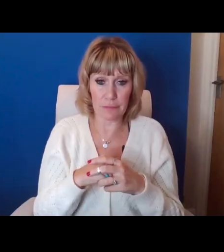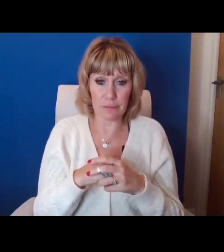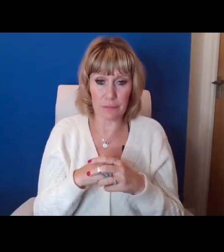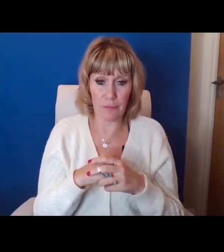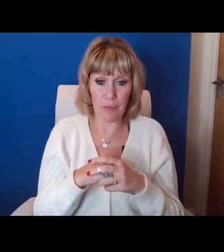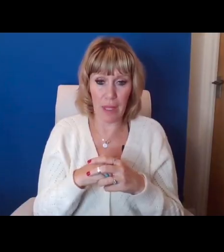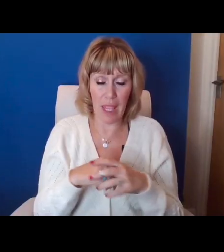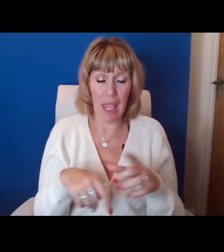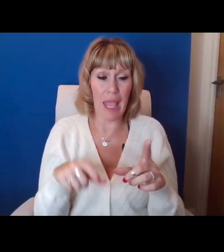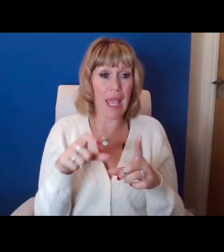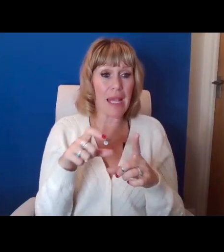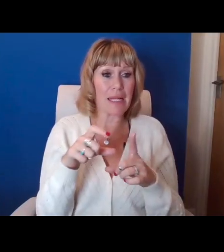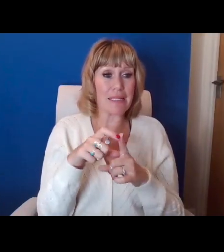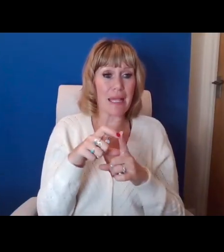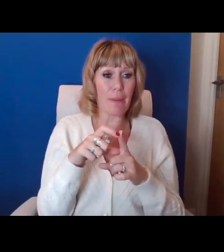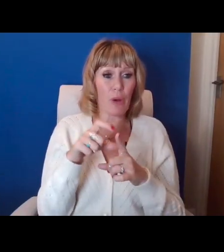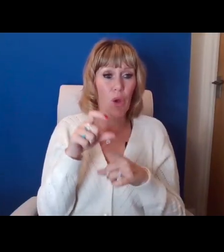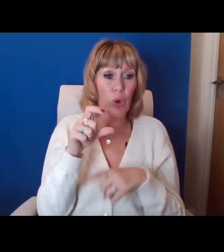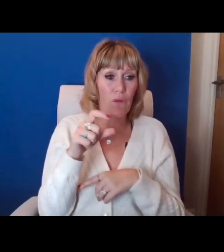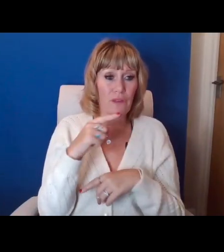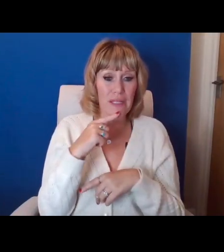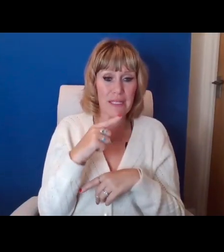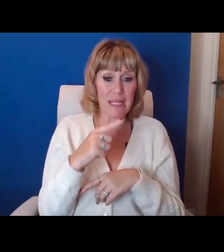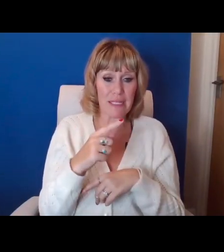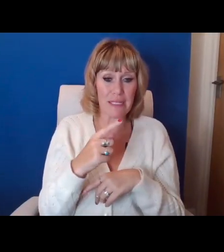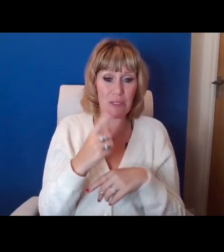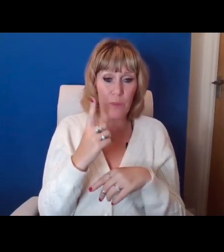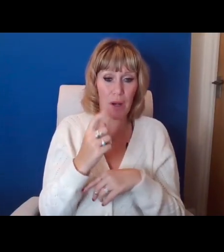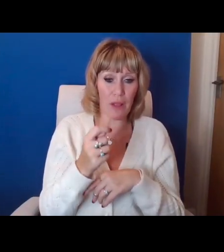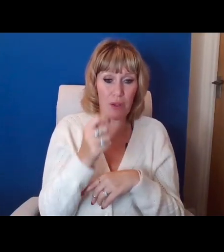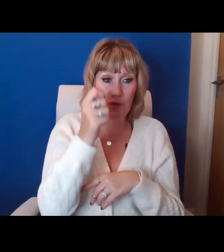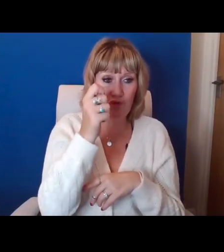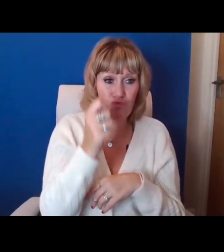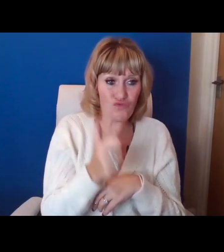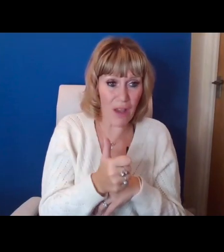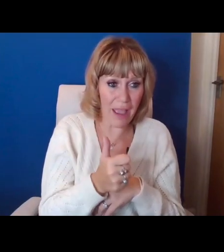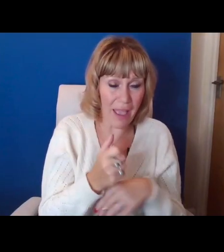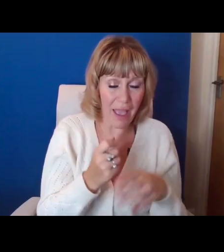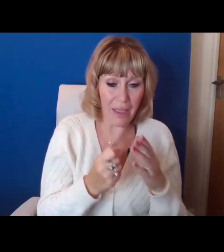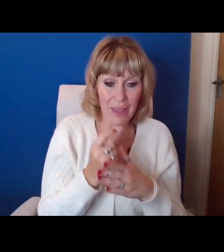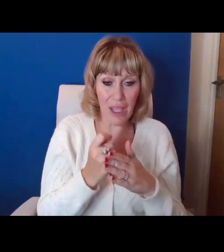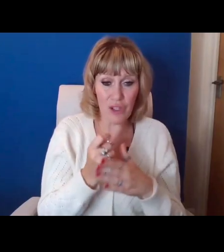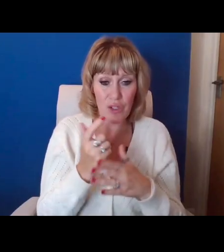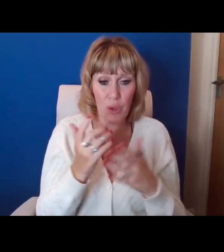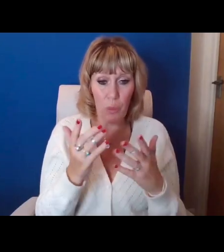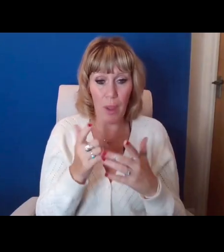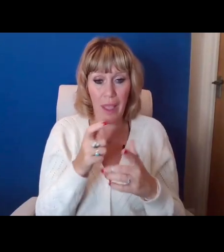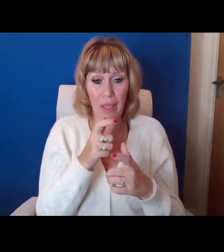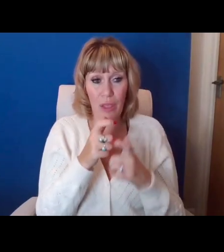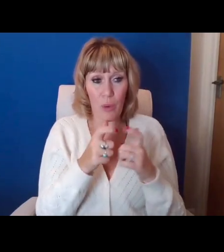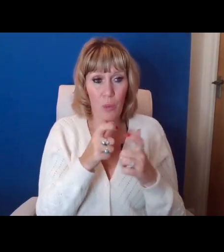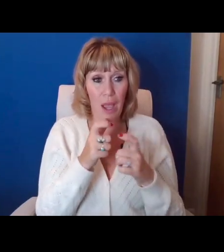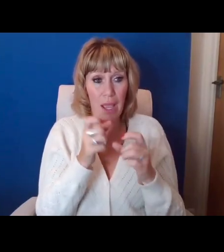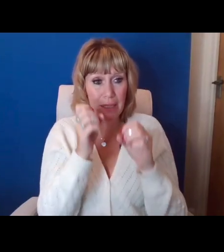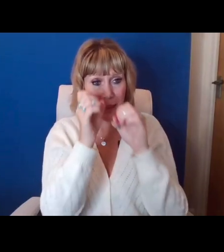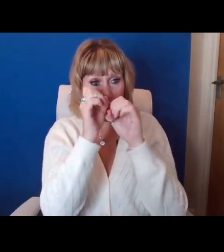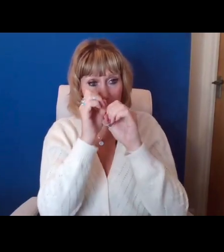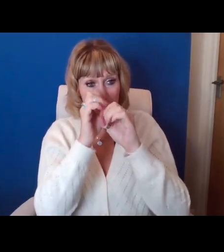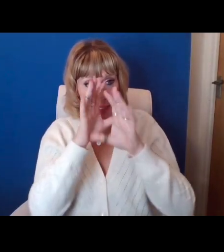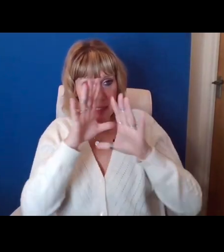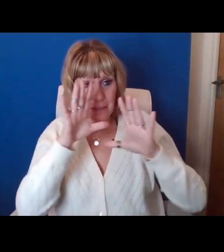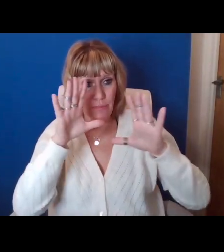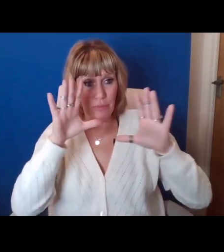Deborah Caulfield says it's one of those rare occasions where the word inspirational